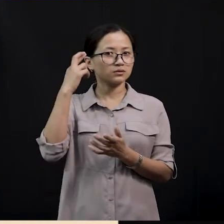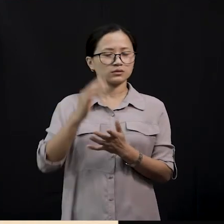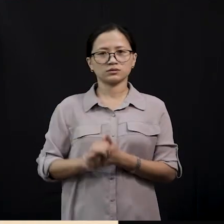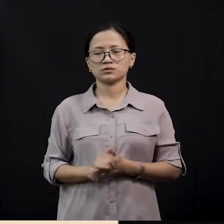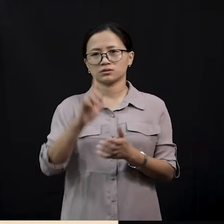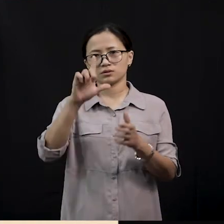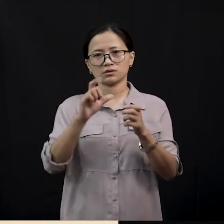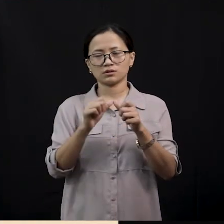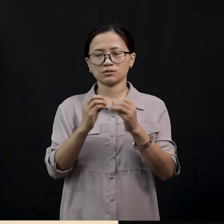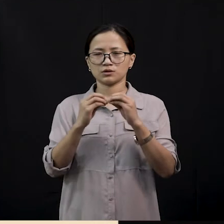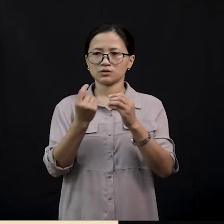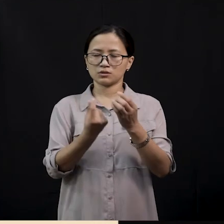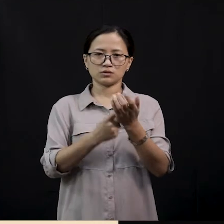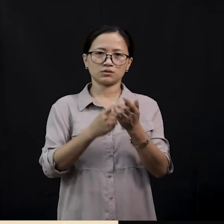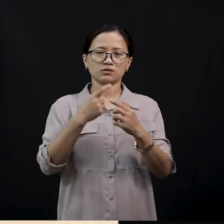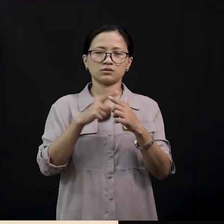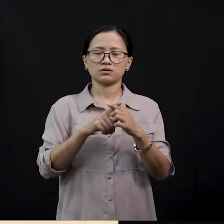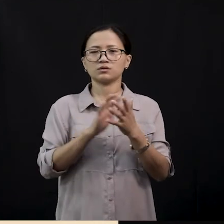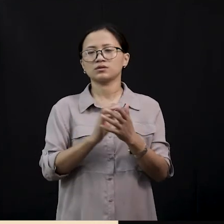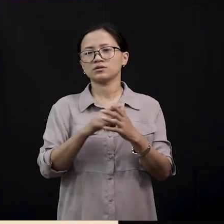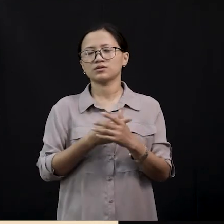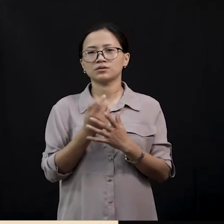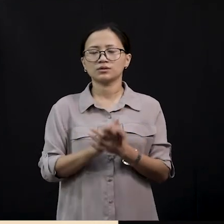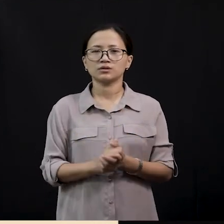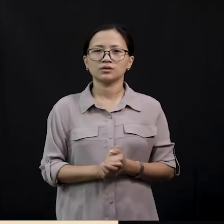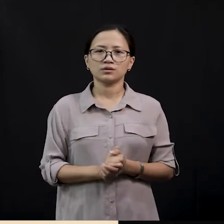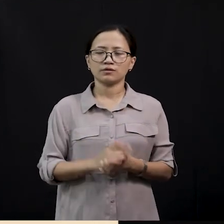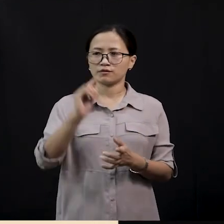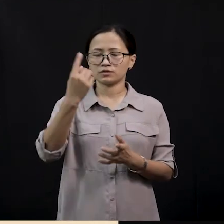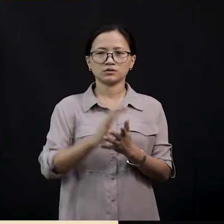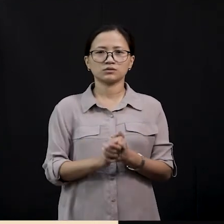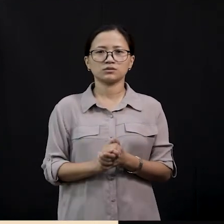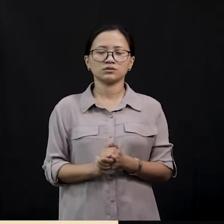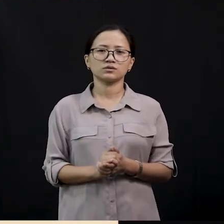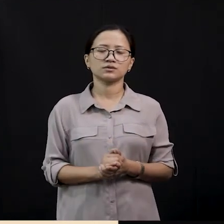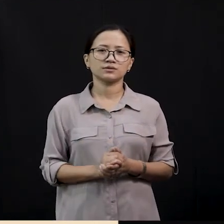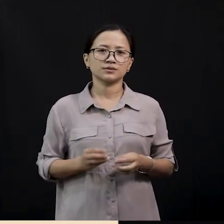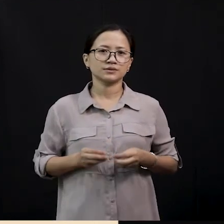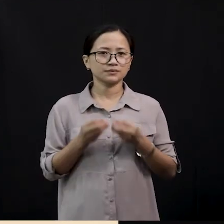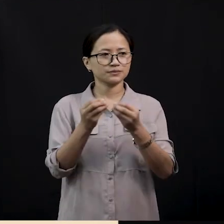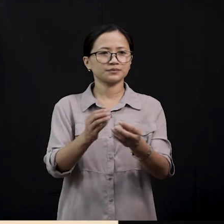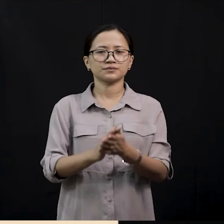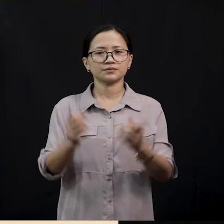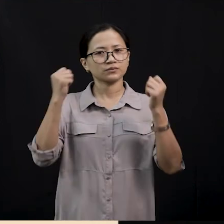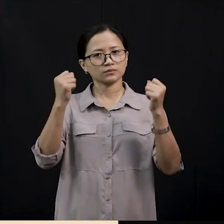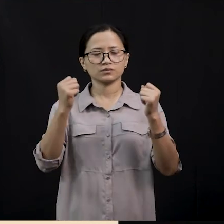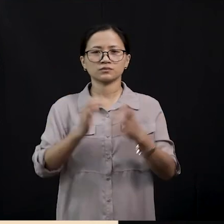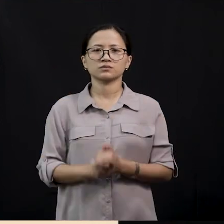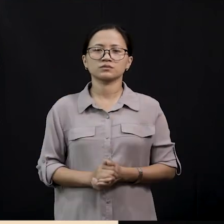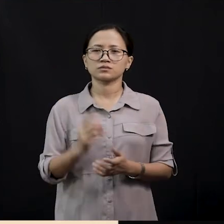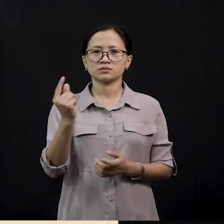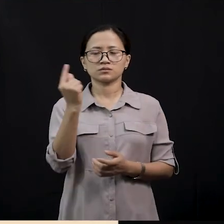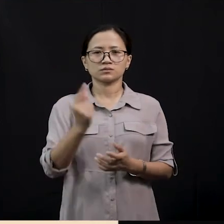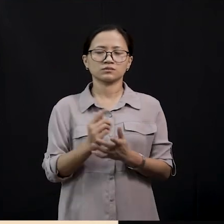the laborer. And take note that the first one that has offered power